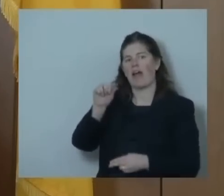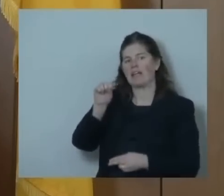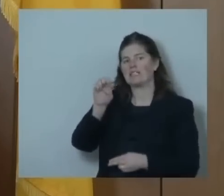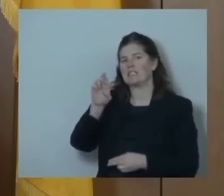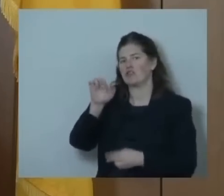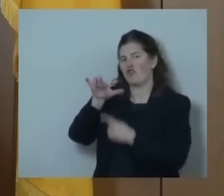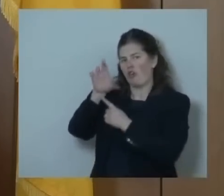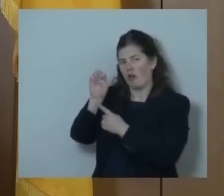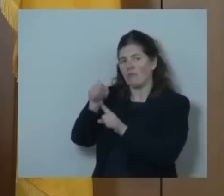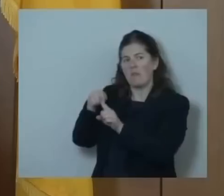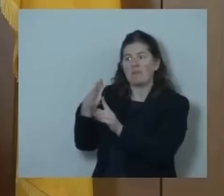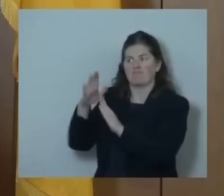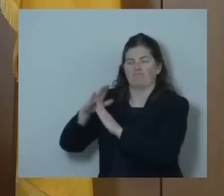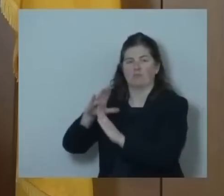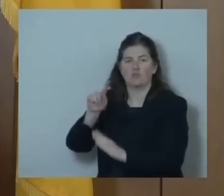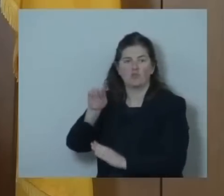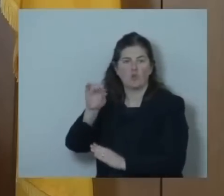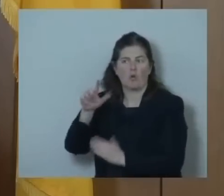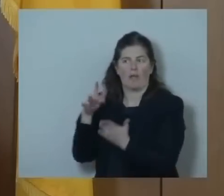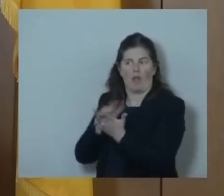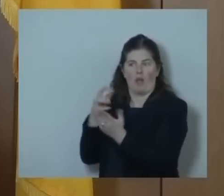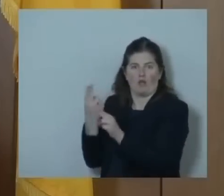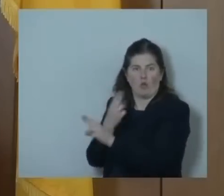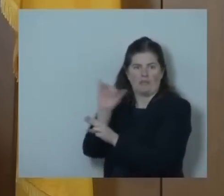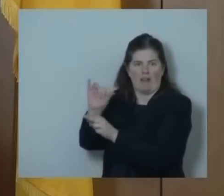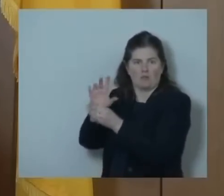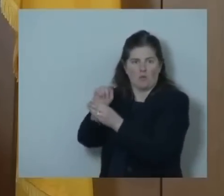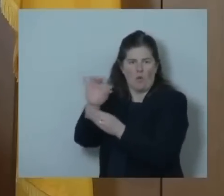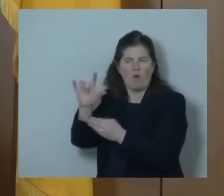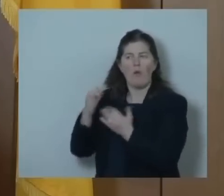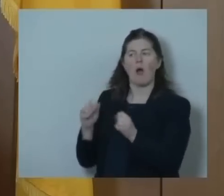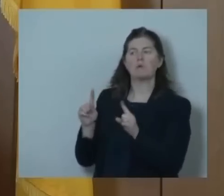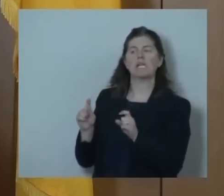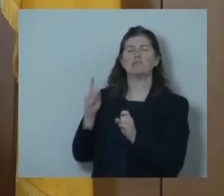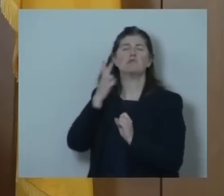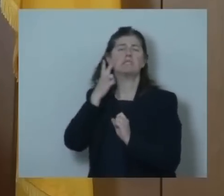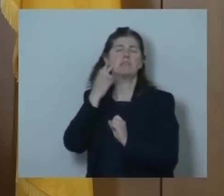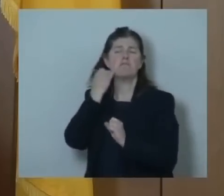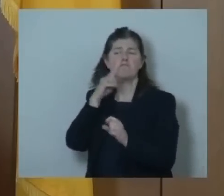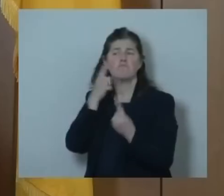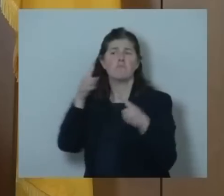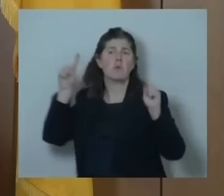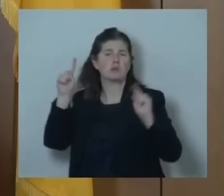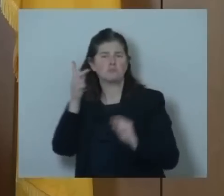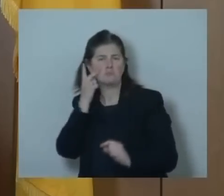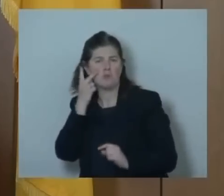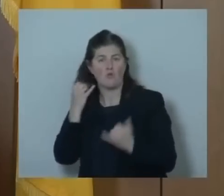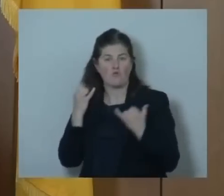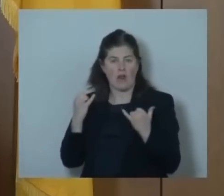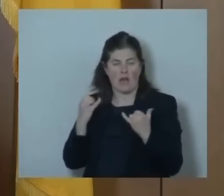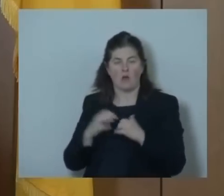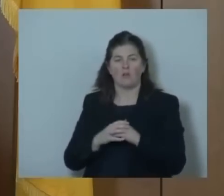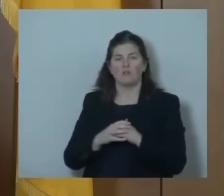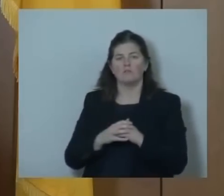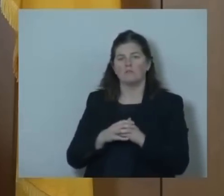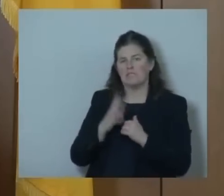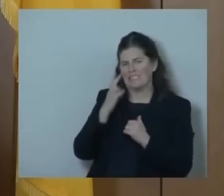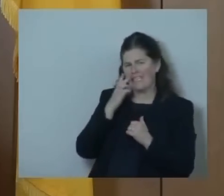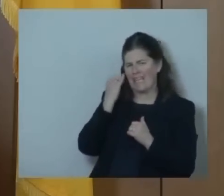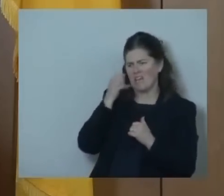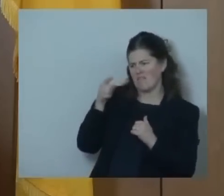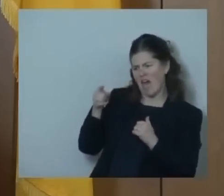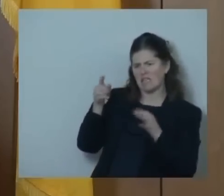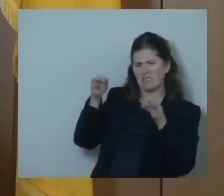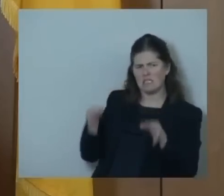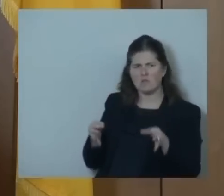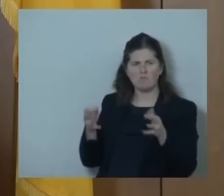not the tool, that we utilize. So we're in a testing phase right now and looking at if that's the